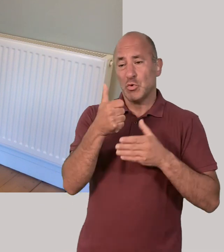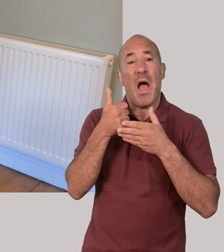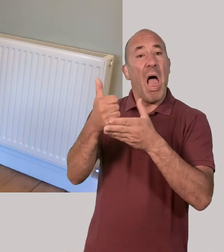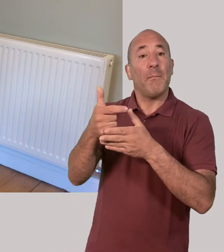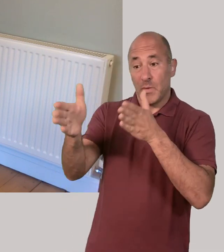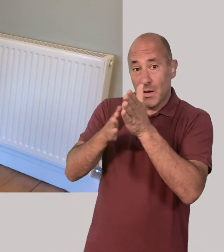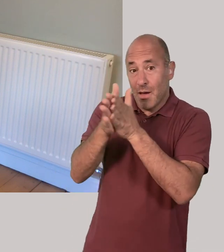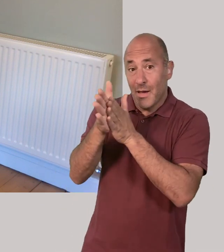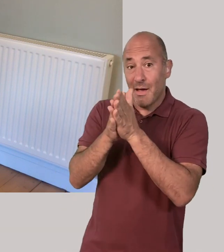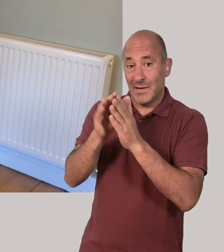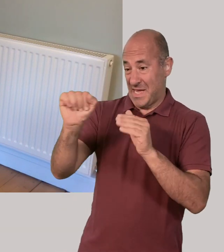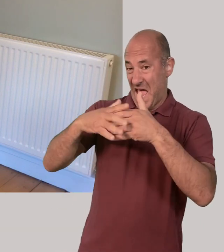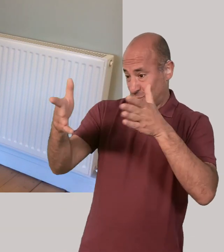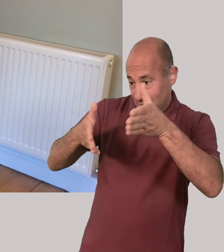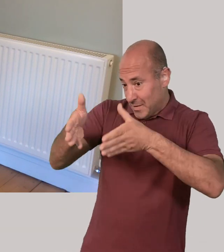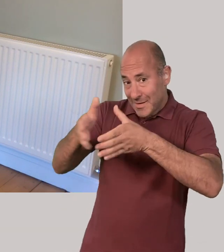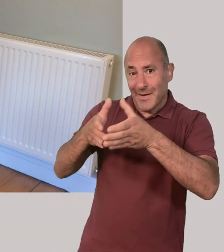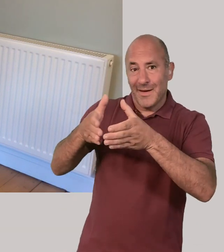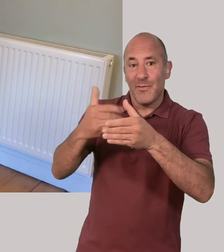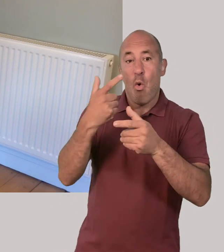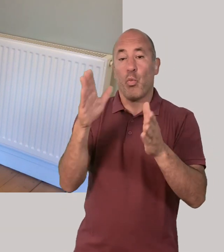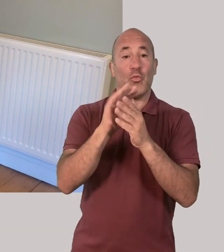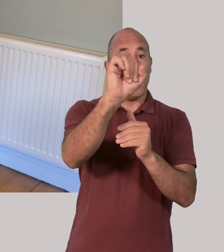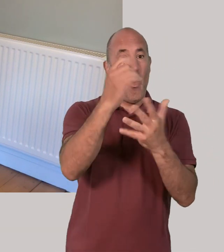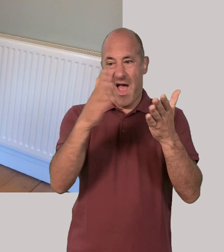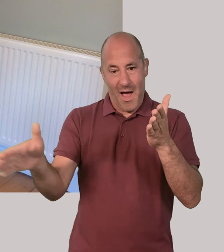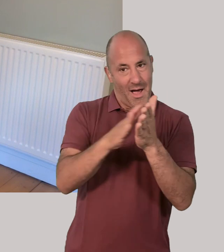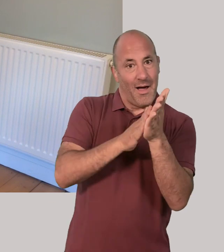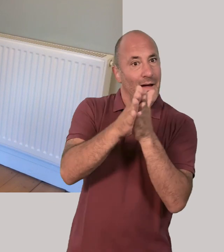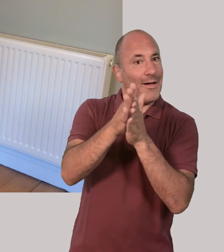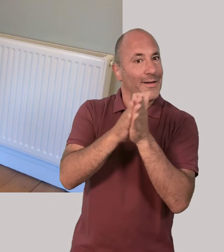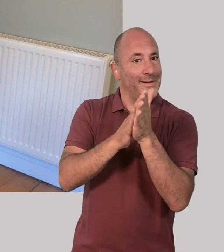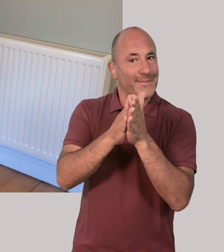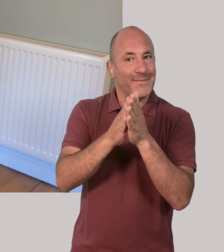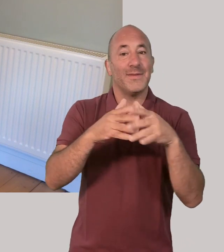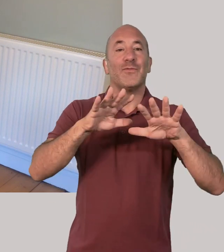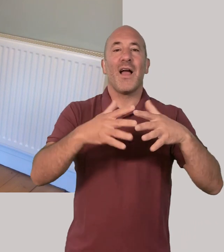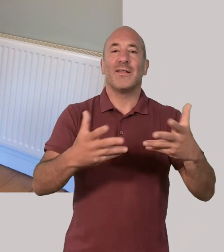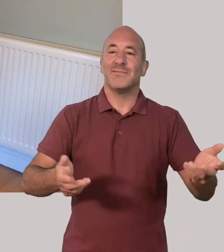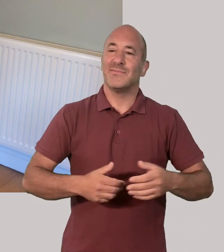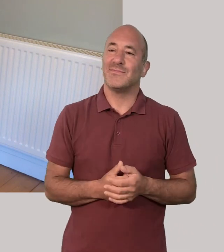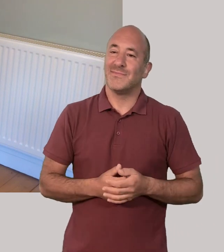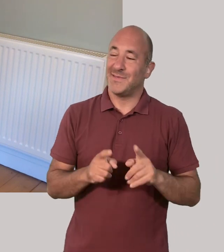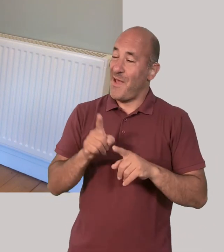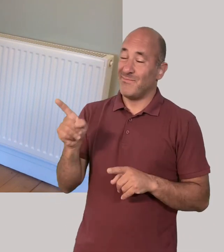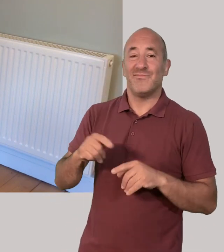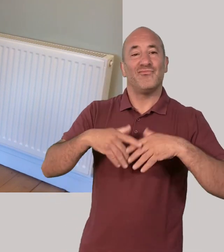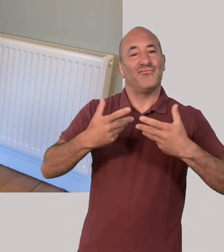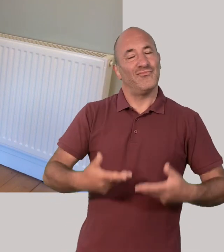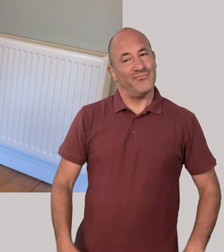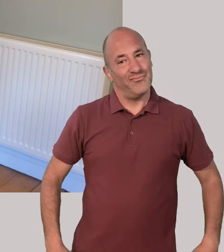helping somebody rub the hands, either with their own hands or against your hands. And then relax. Just let